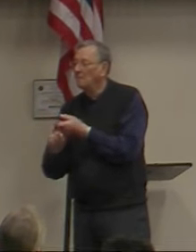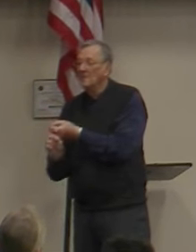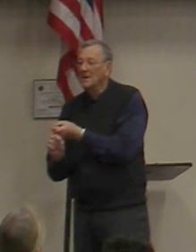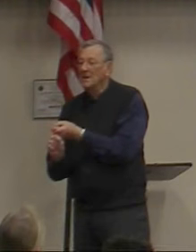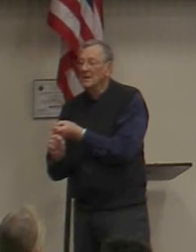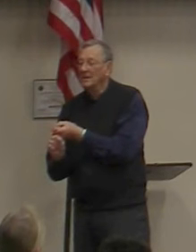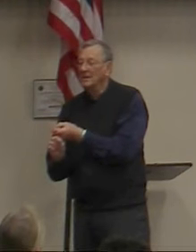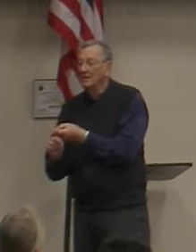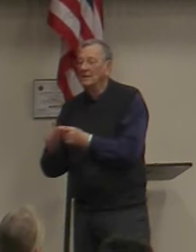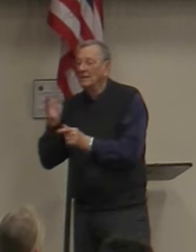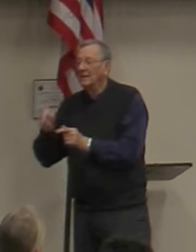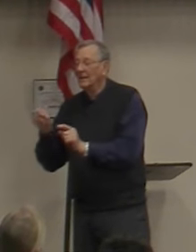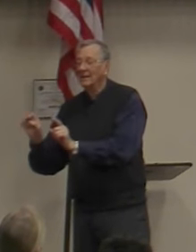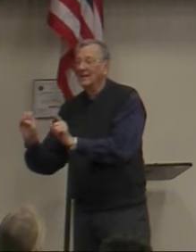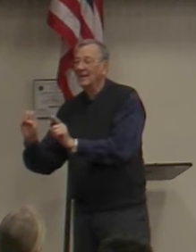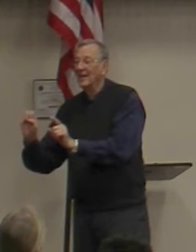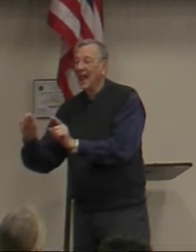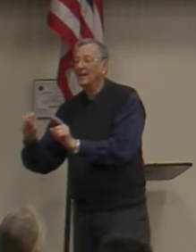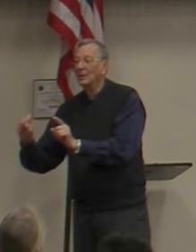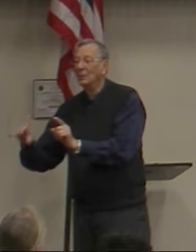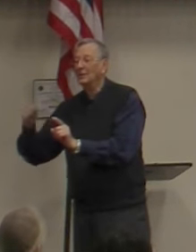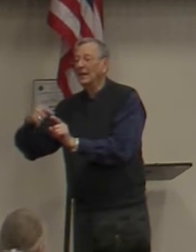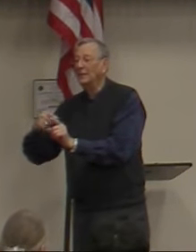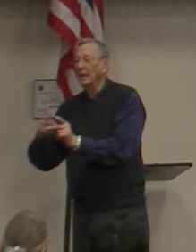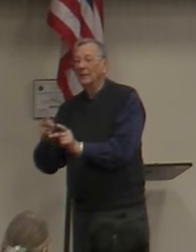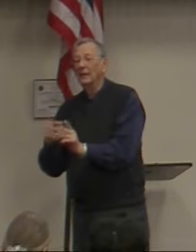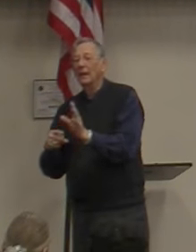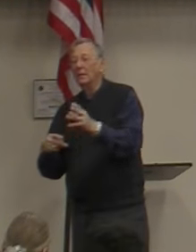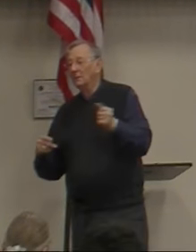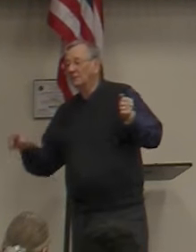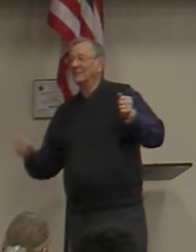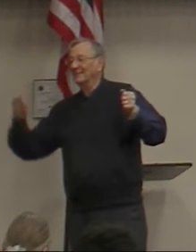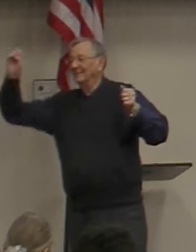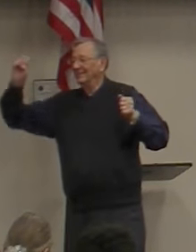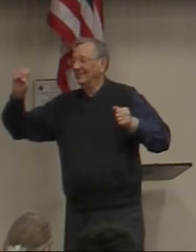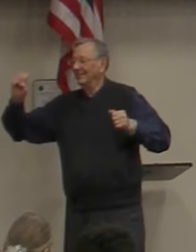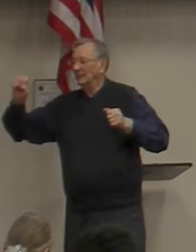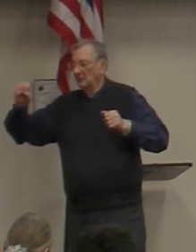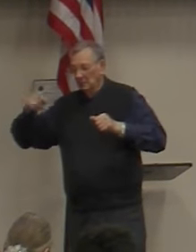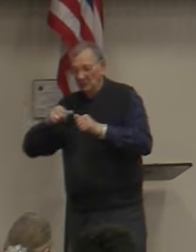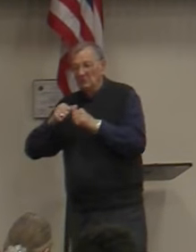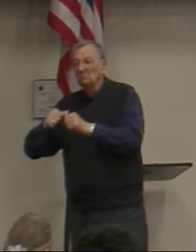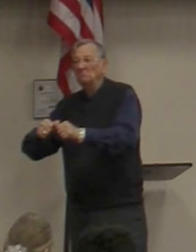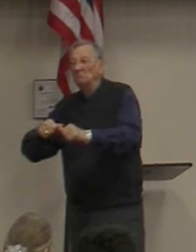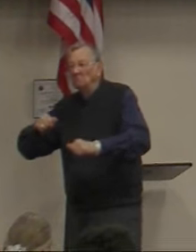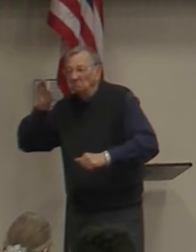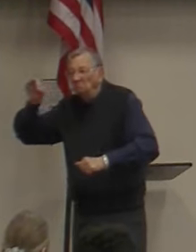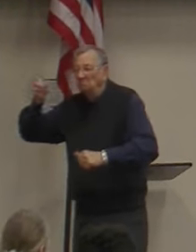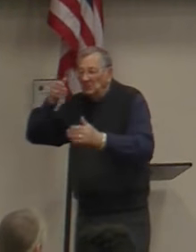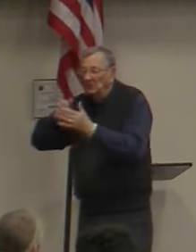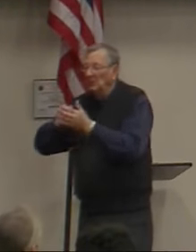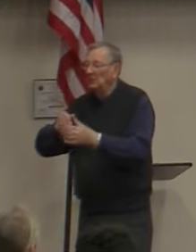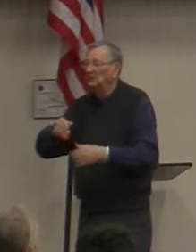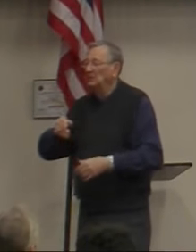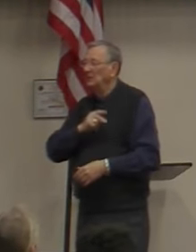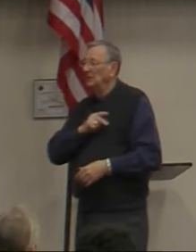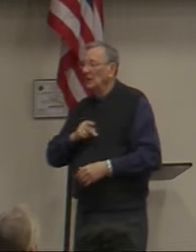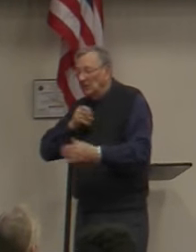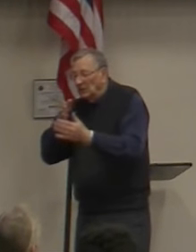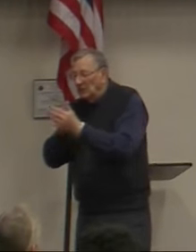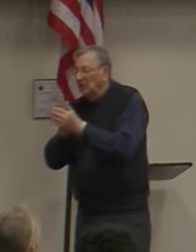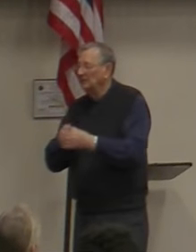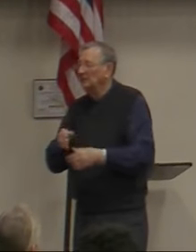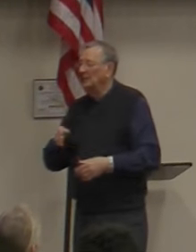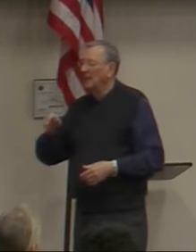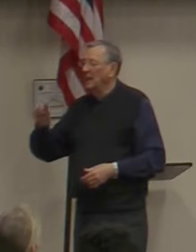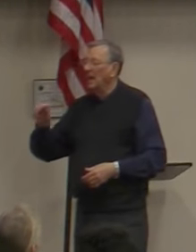his place. Elijah continues to speak out against Ahab and Jezebel for God. He hasn't stopped his work. In fact, he's